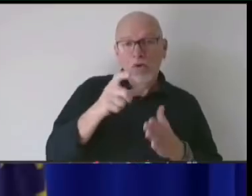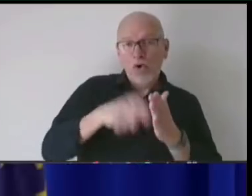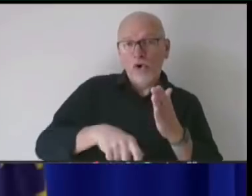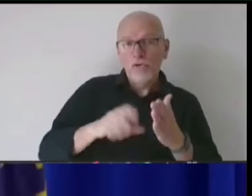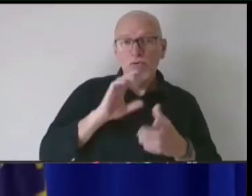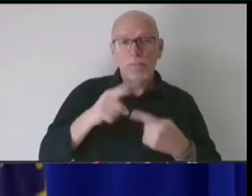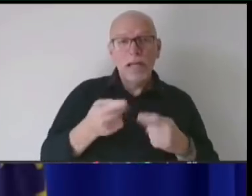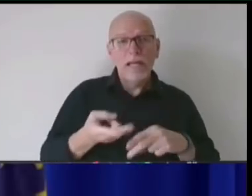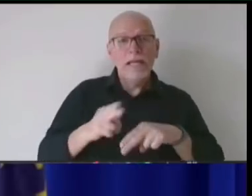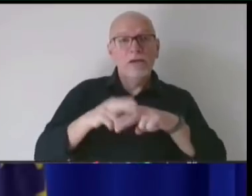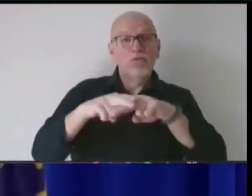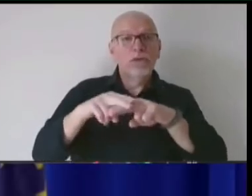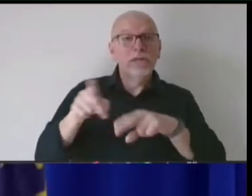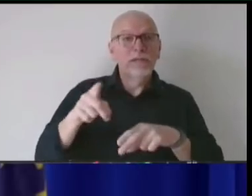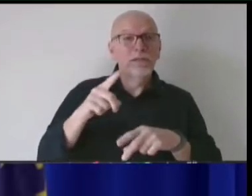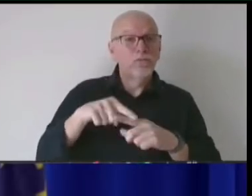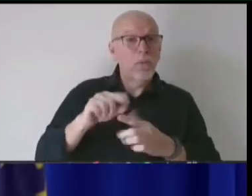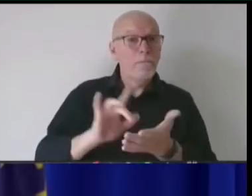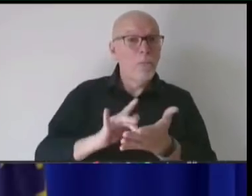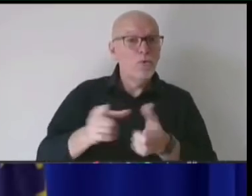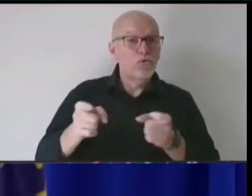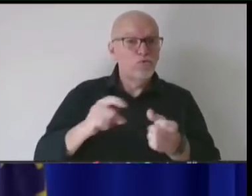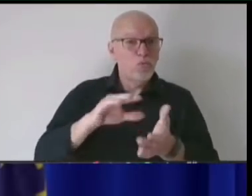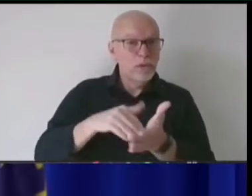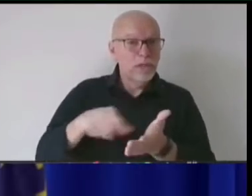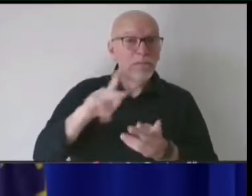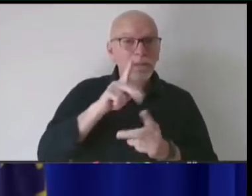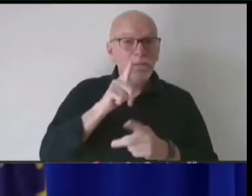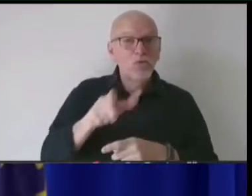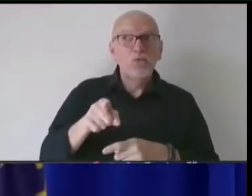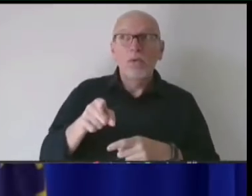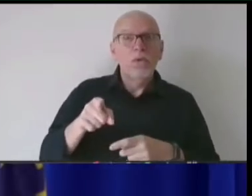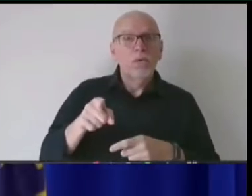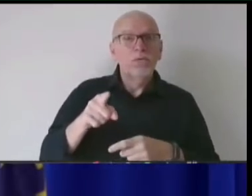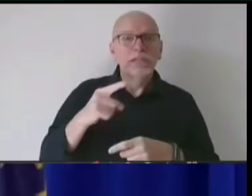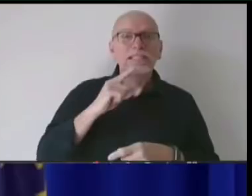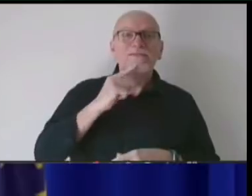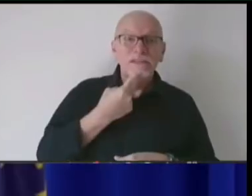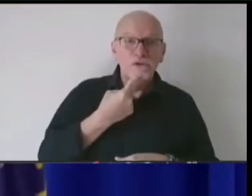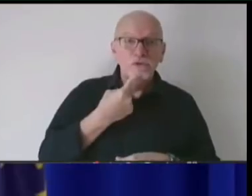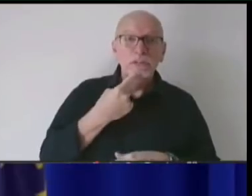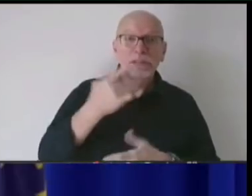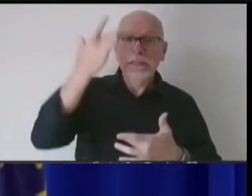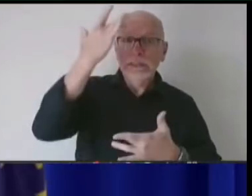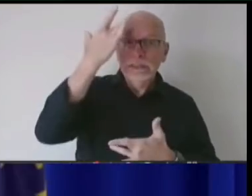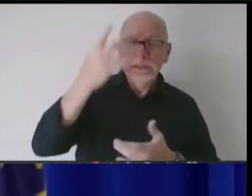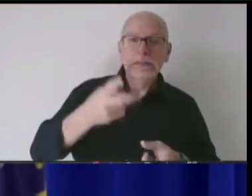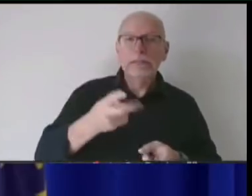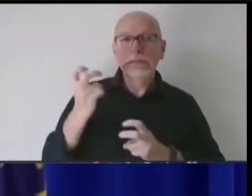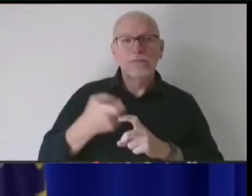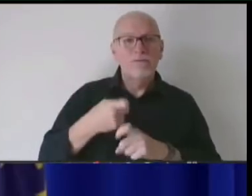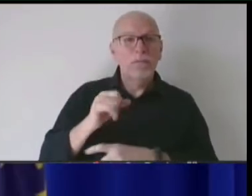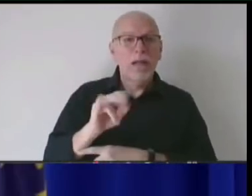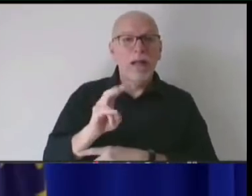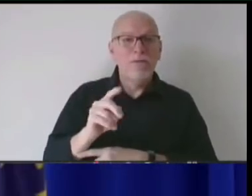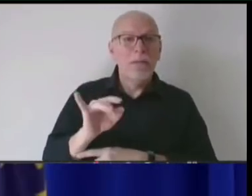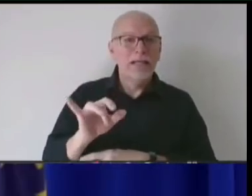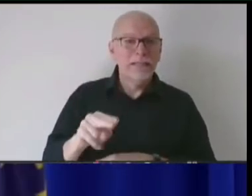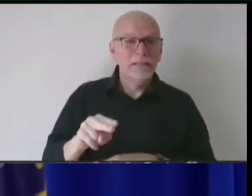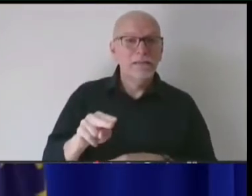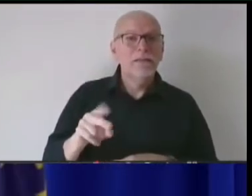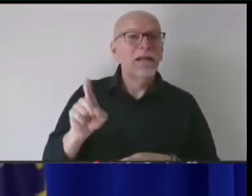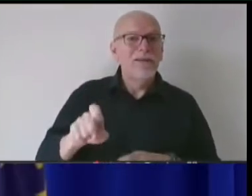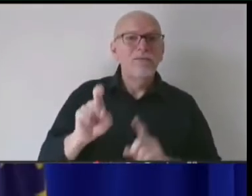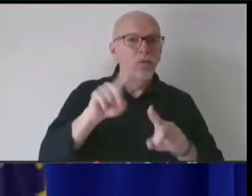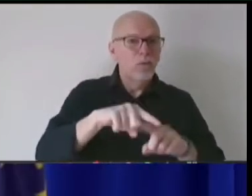increase in calls to Poison Control Center for people who have been very, very severely affected, ill from this, and even had to go to the hospital.